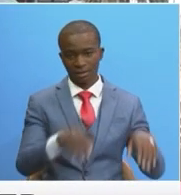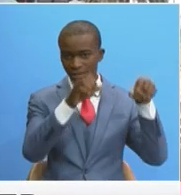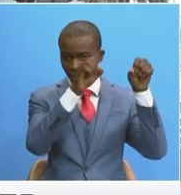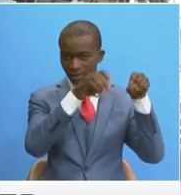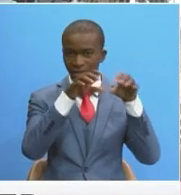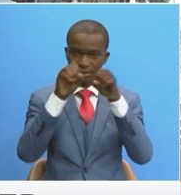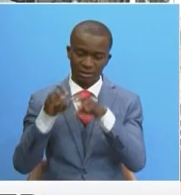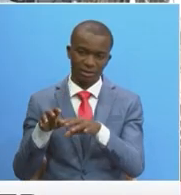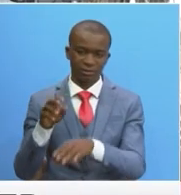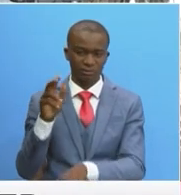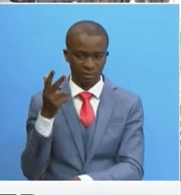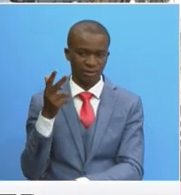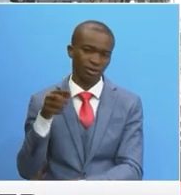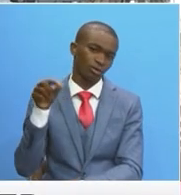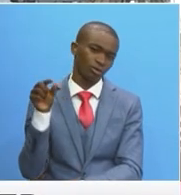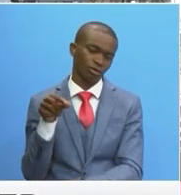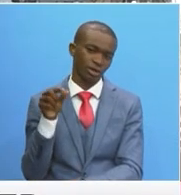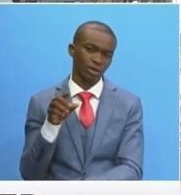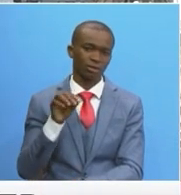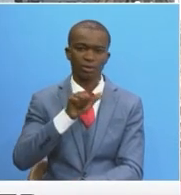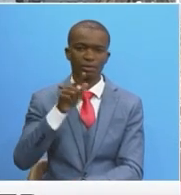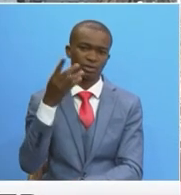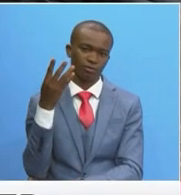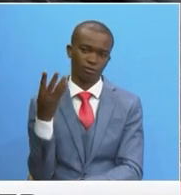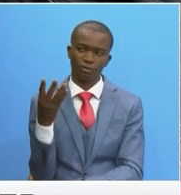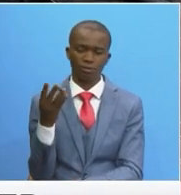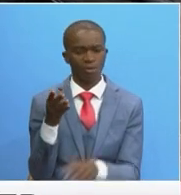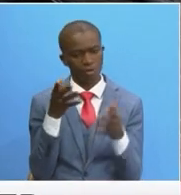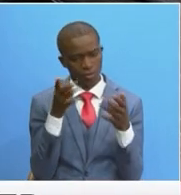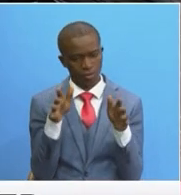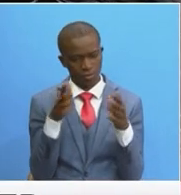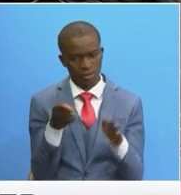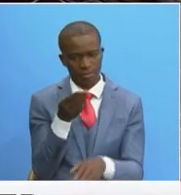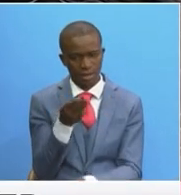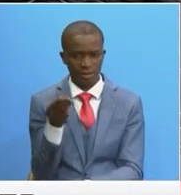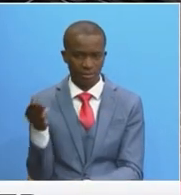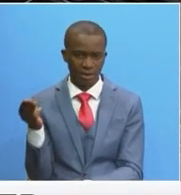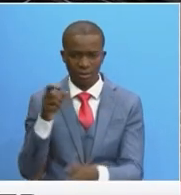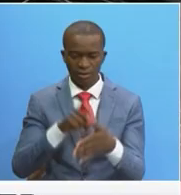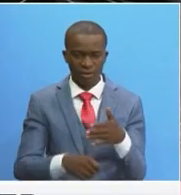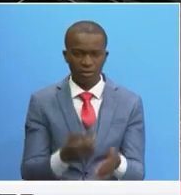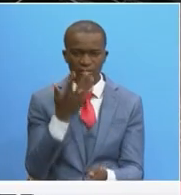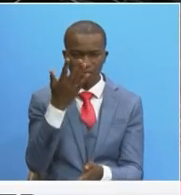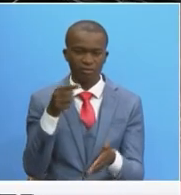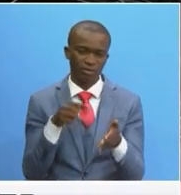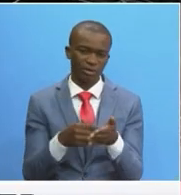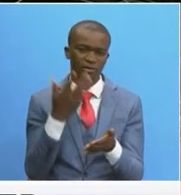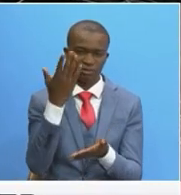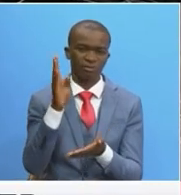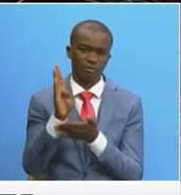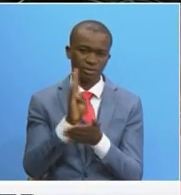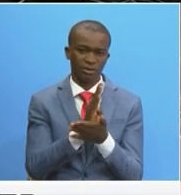the first 3 quarters of 2024, has lost materials worth 5.5 billion kwacha,